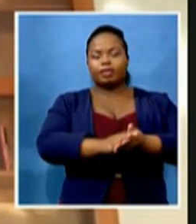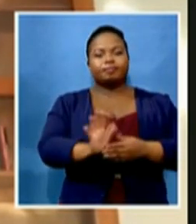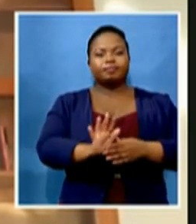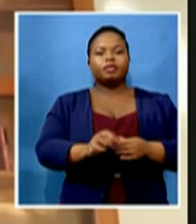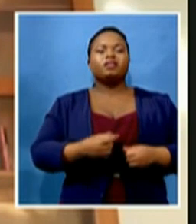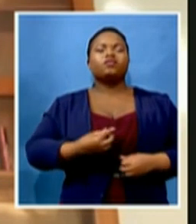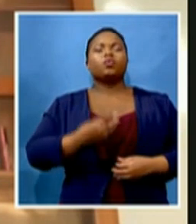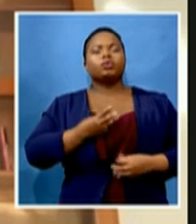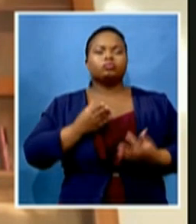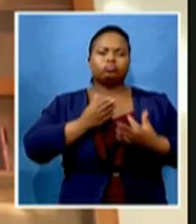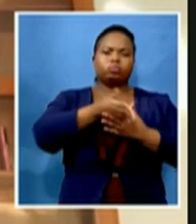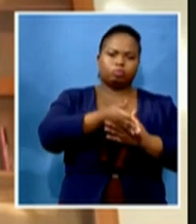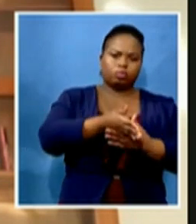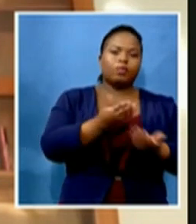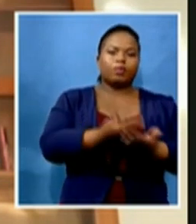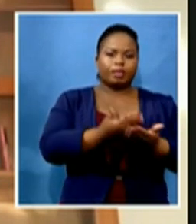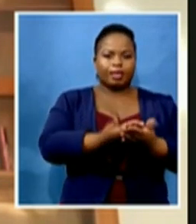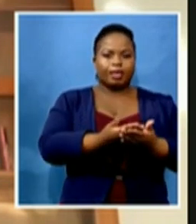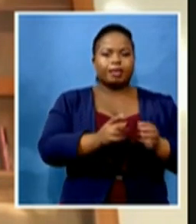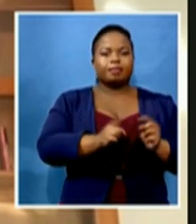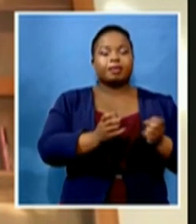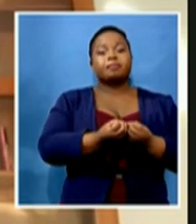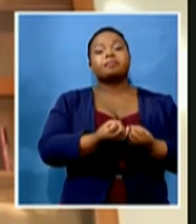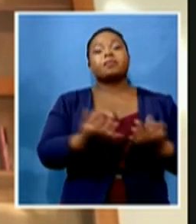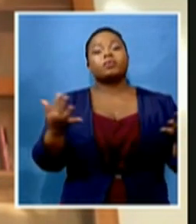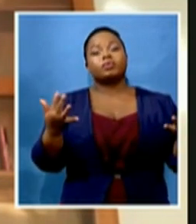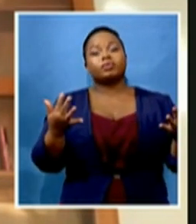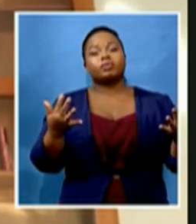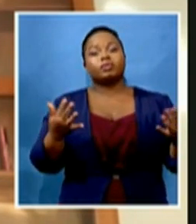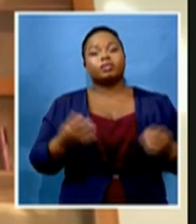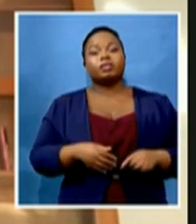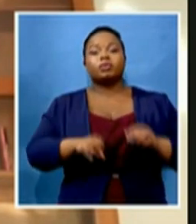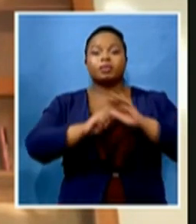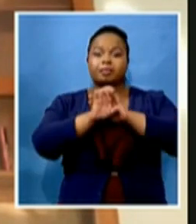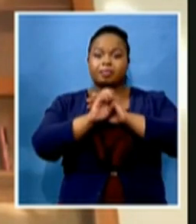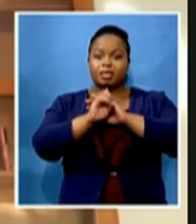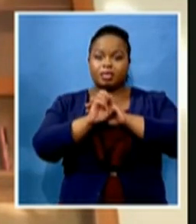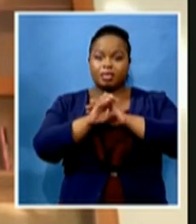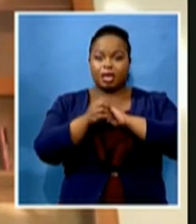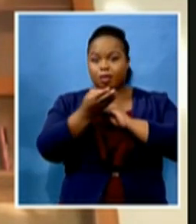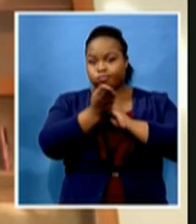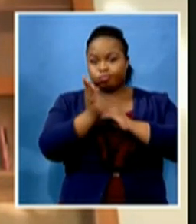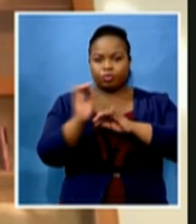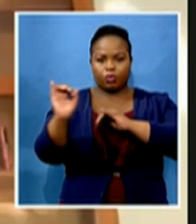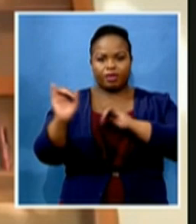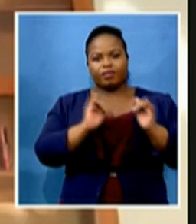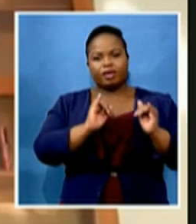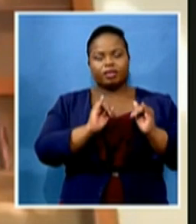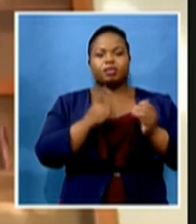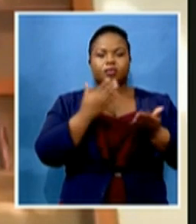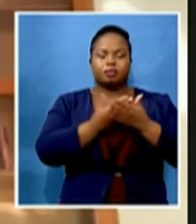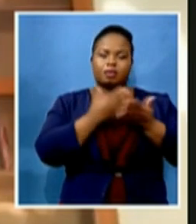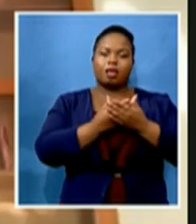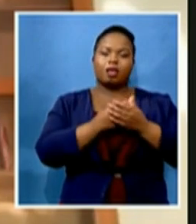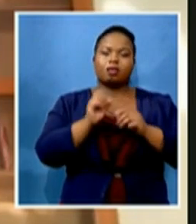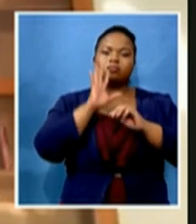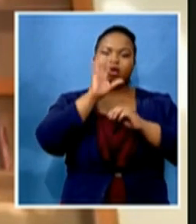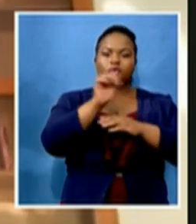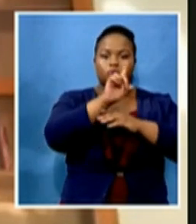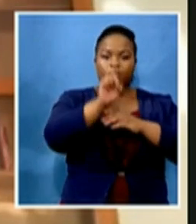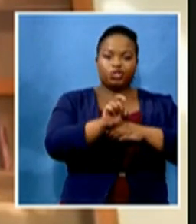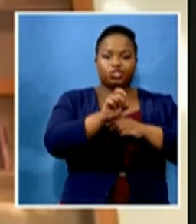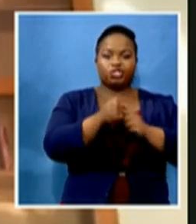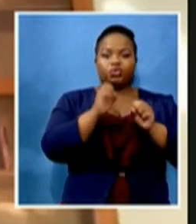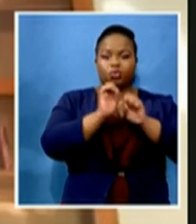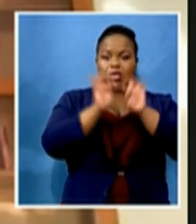largely the media is invited to ask questions to the panelists. And I think for a while it's nice not to be